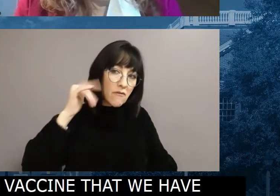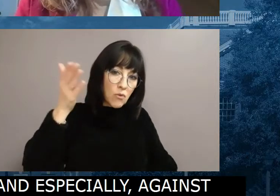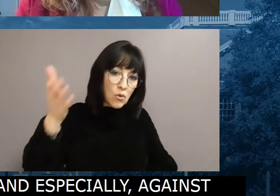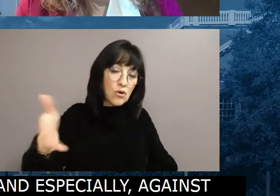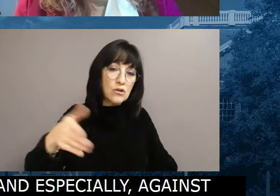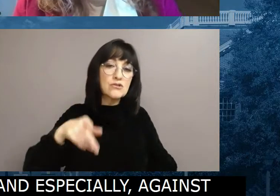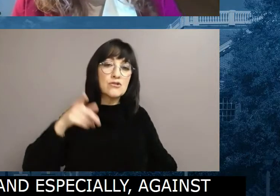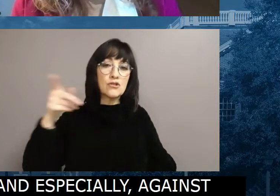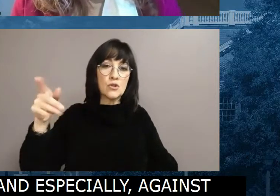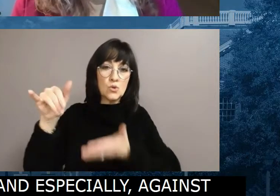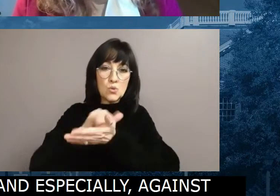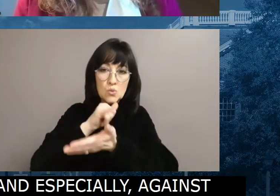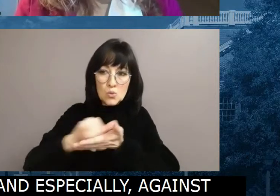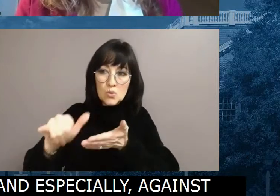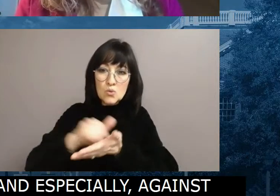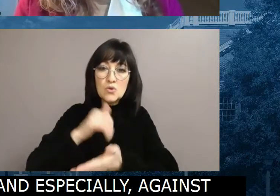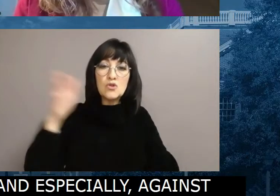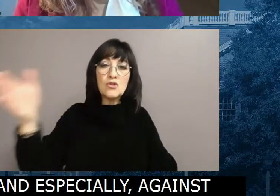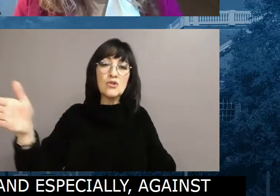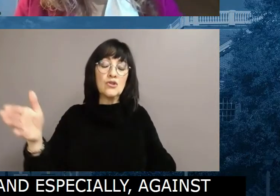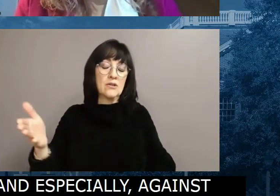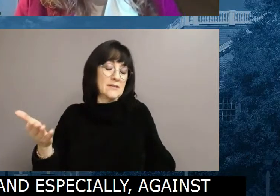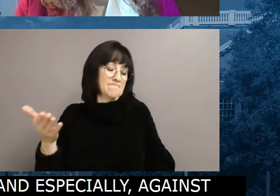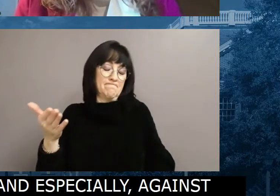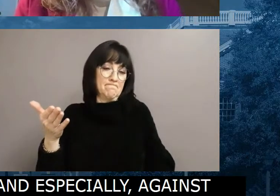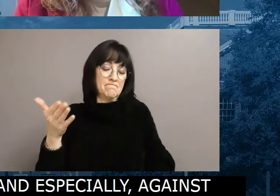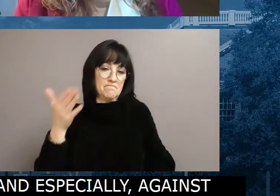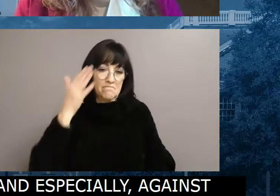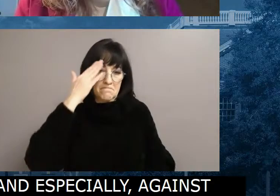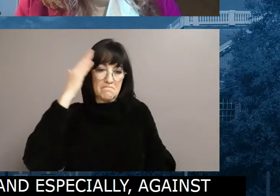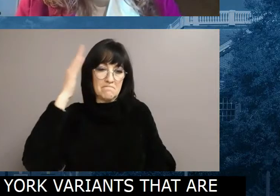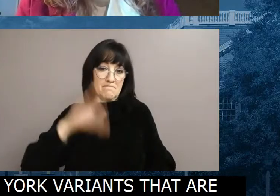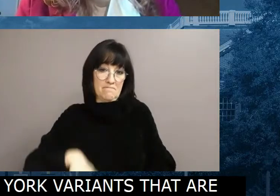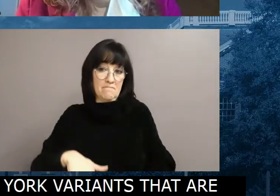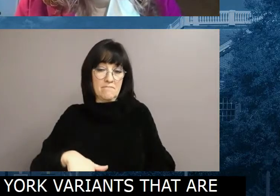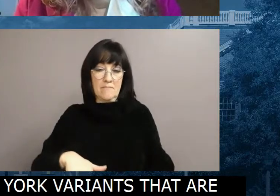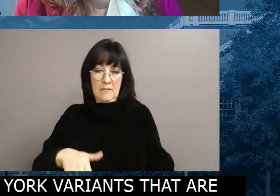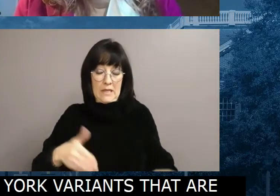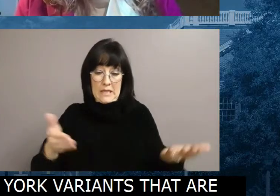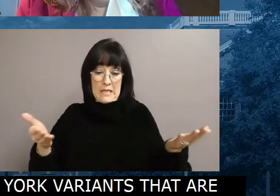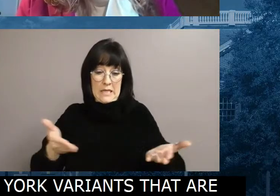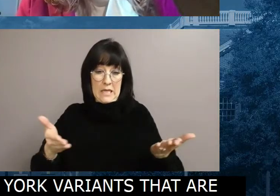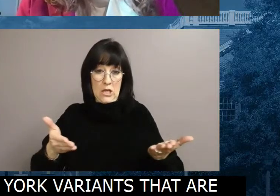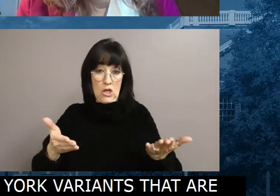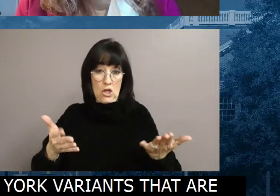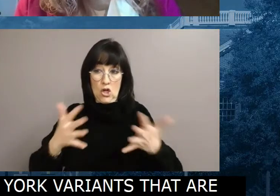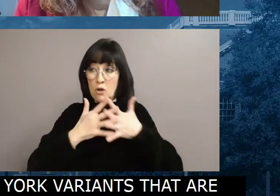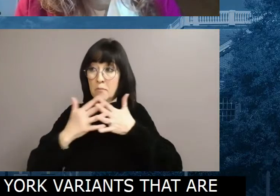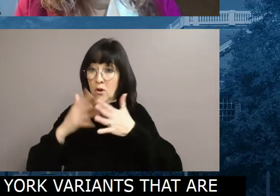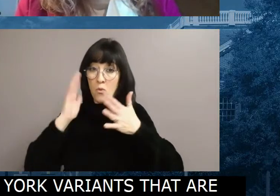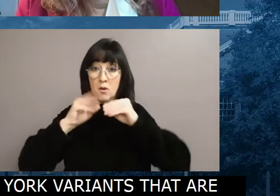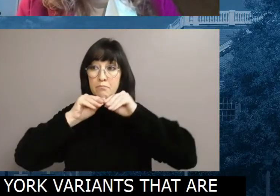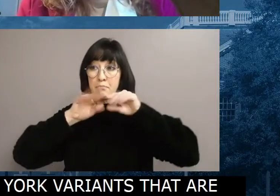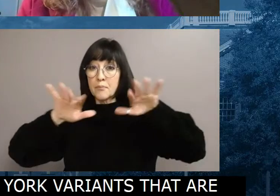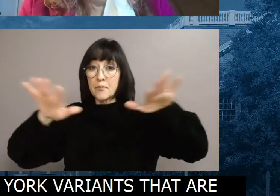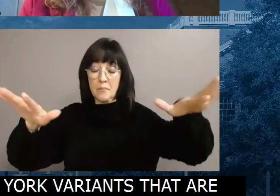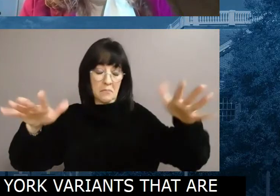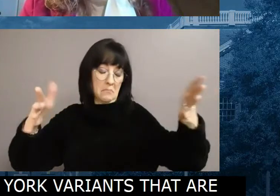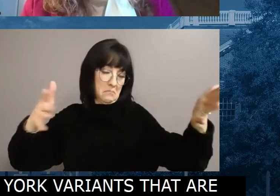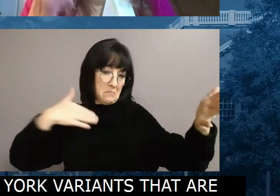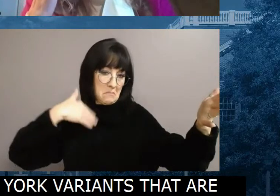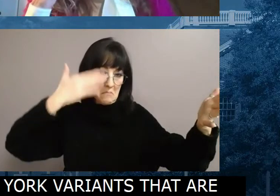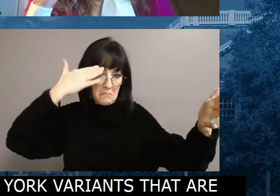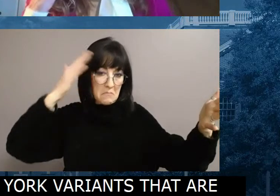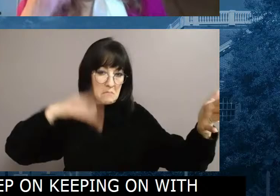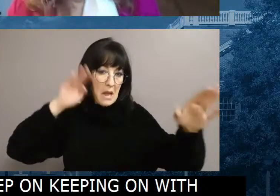being seen. So, we just got to keep on keeping on with mask wearing and getting people vaccinated as quickly as possible.